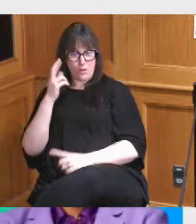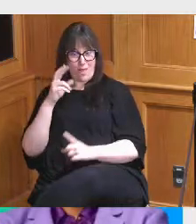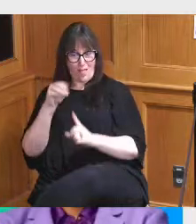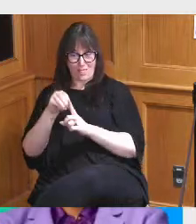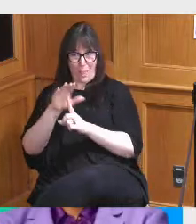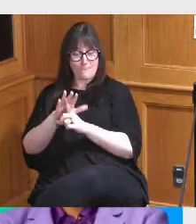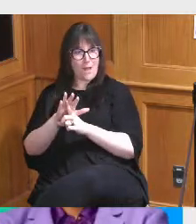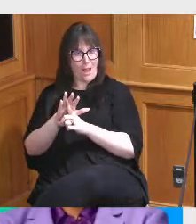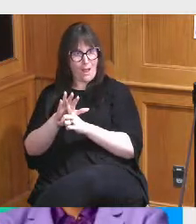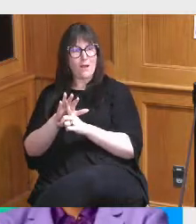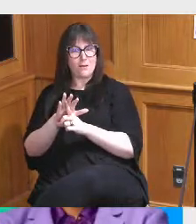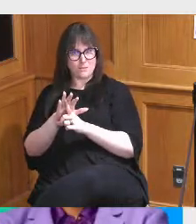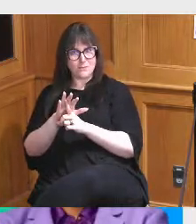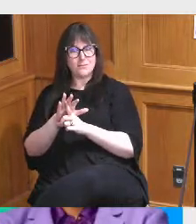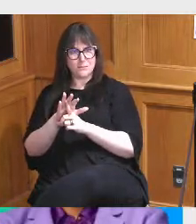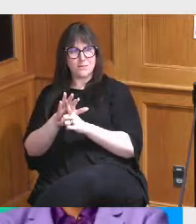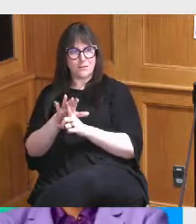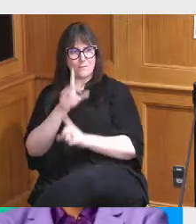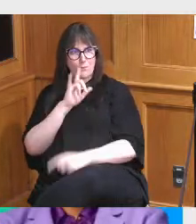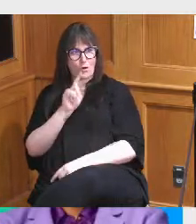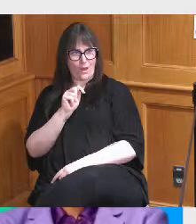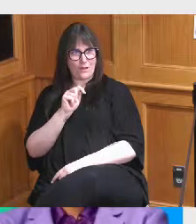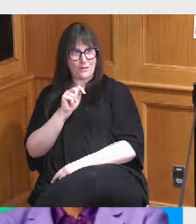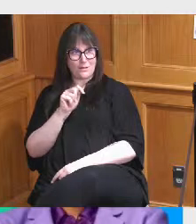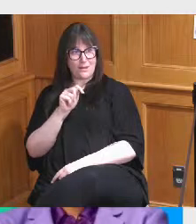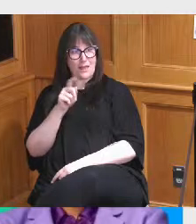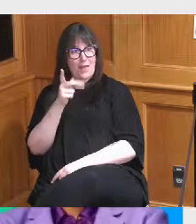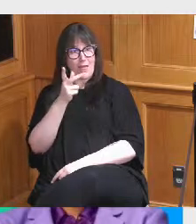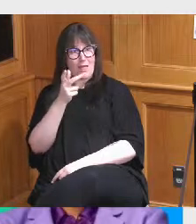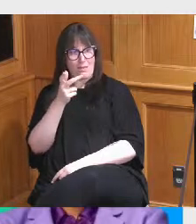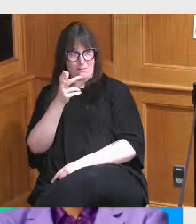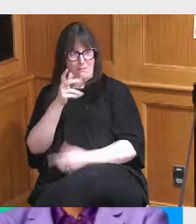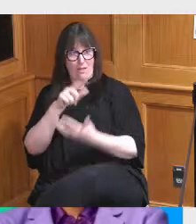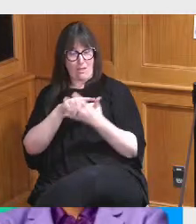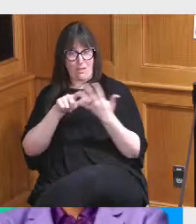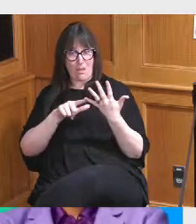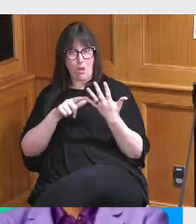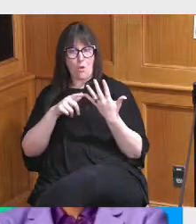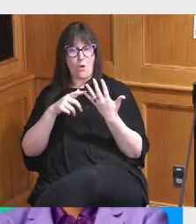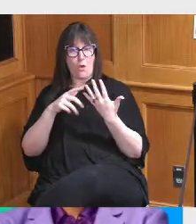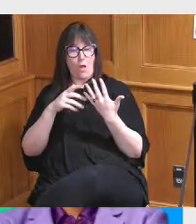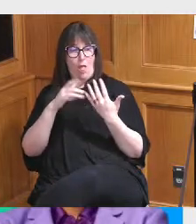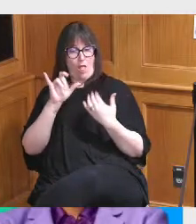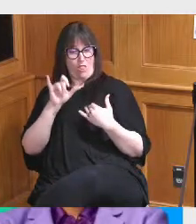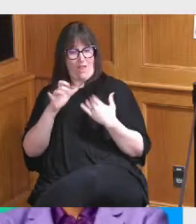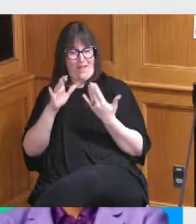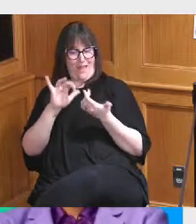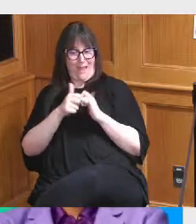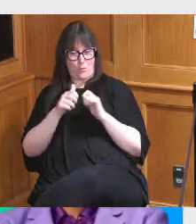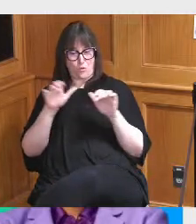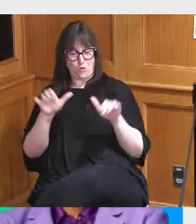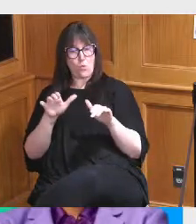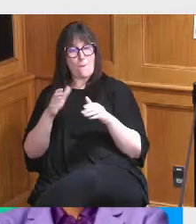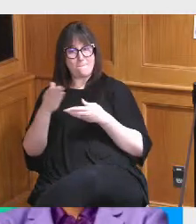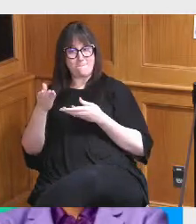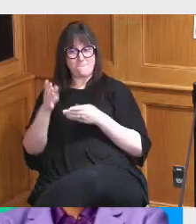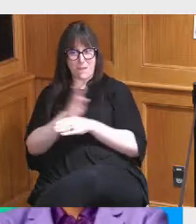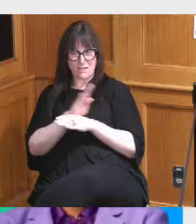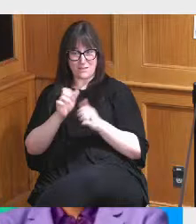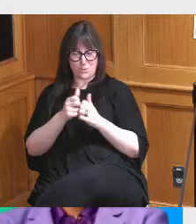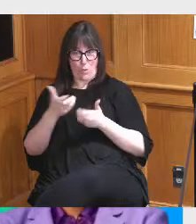here. These are people that went through that signed up for the bold list, went through our how to do business with Hamilton County information, and